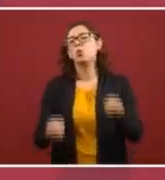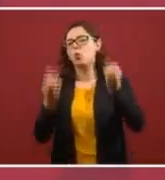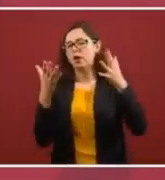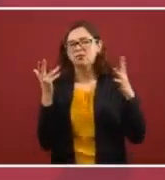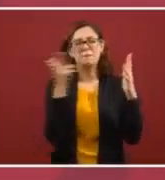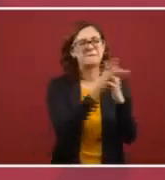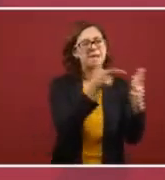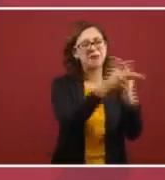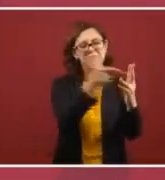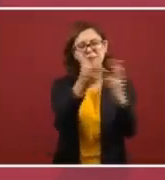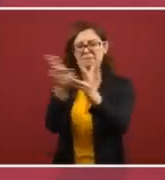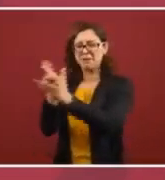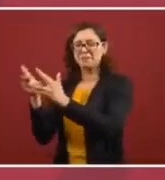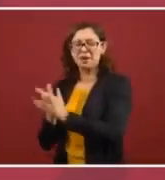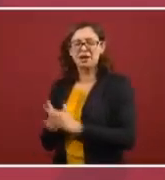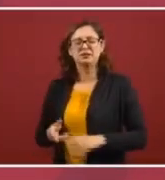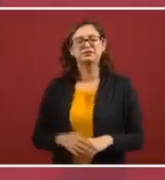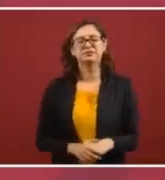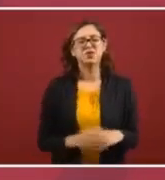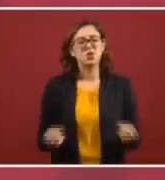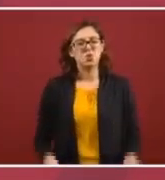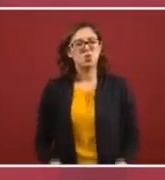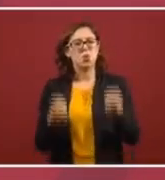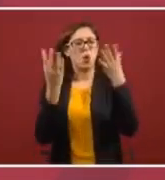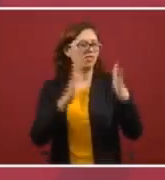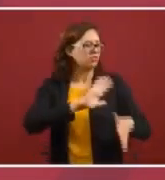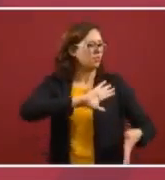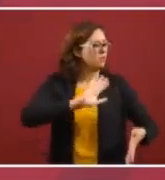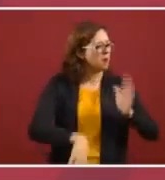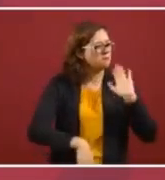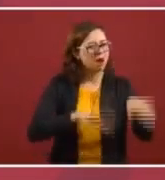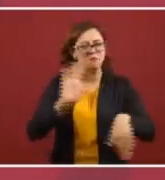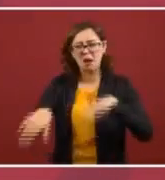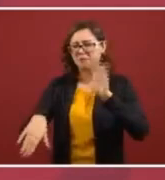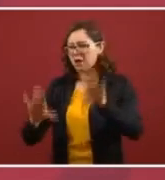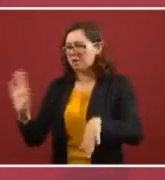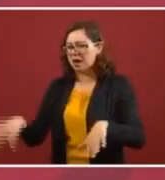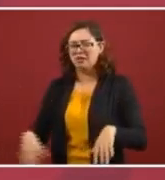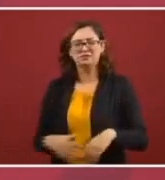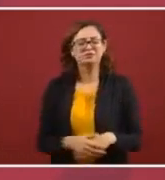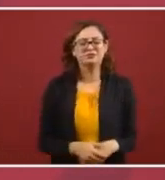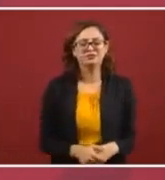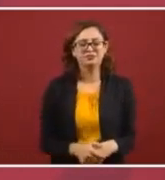murders, how many deaths, how many massacres.